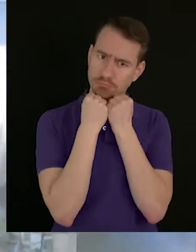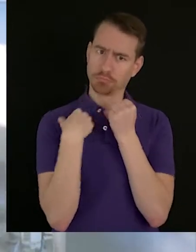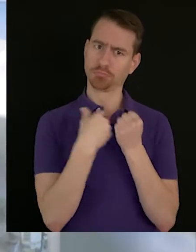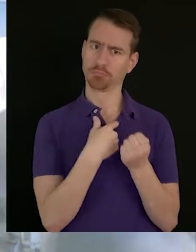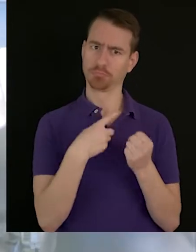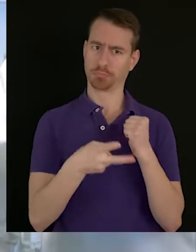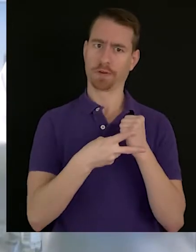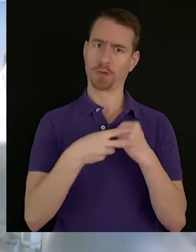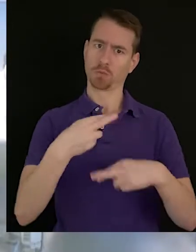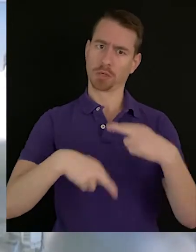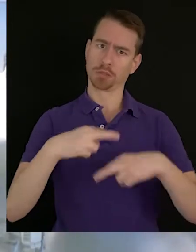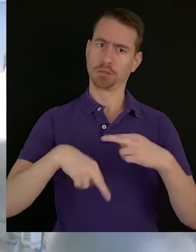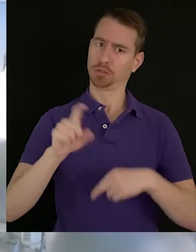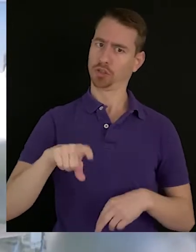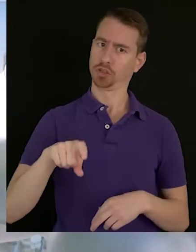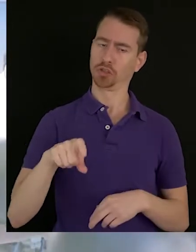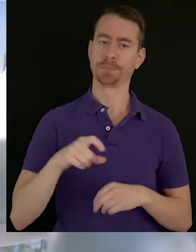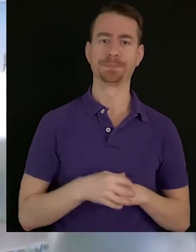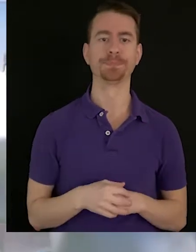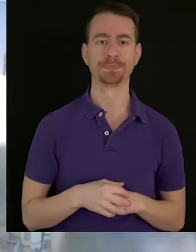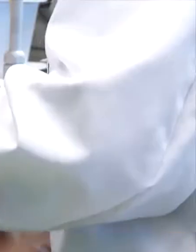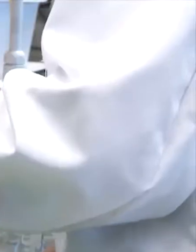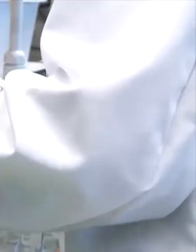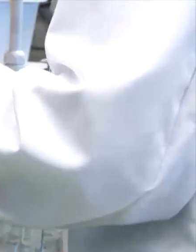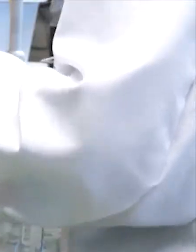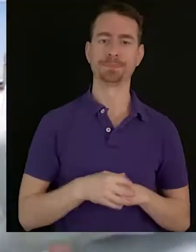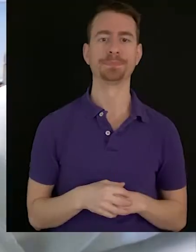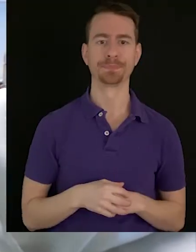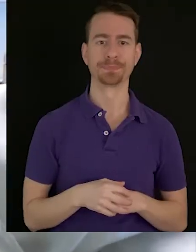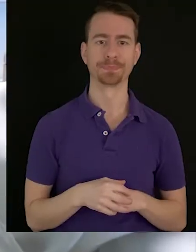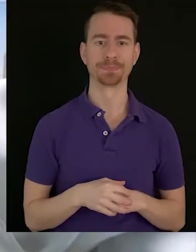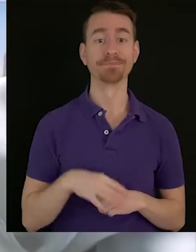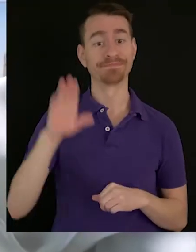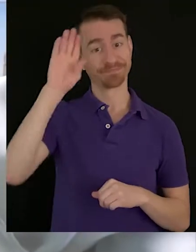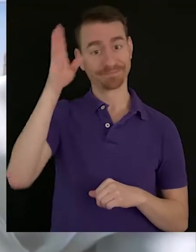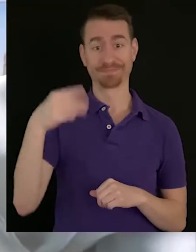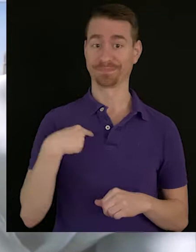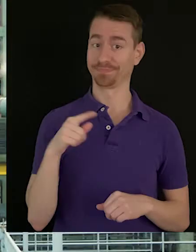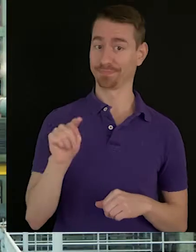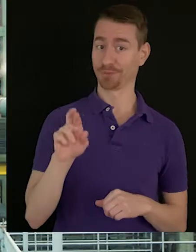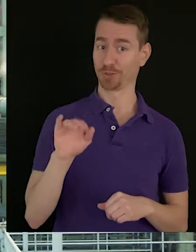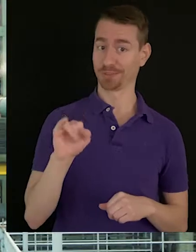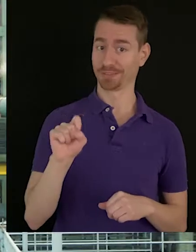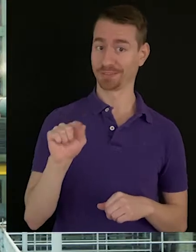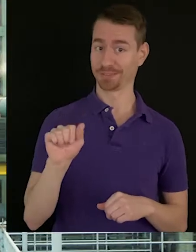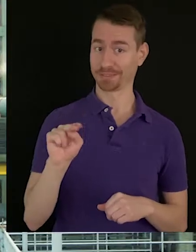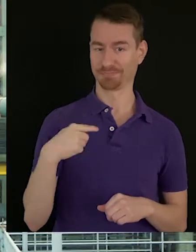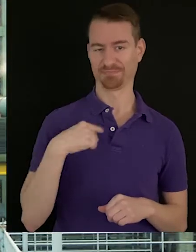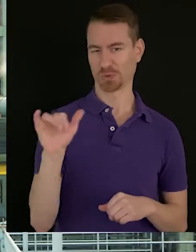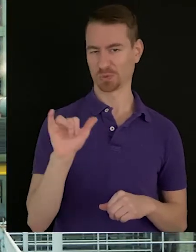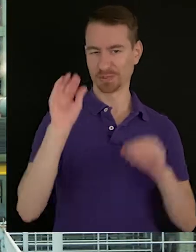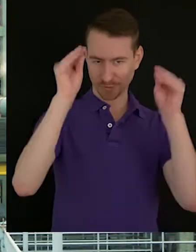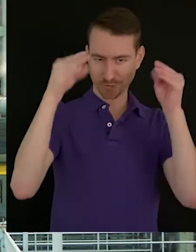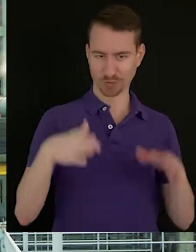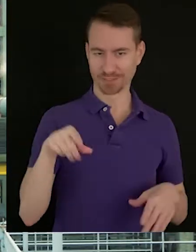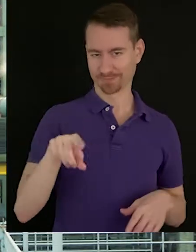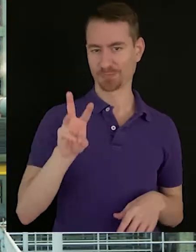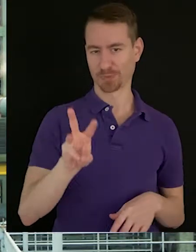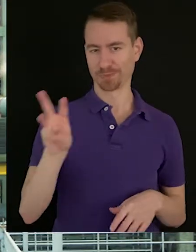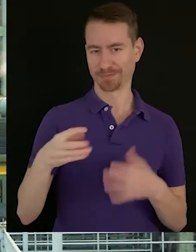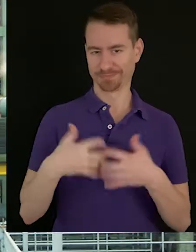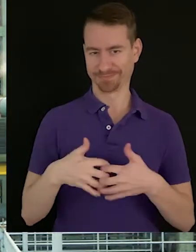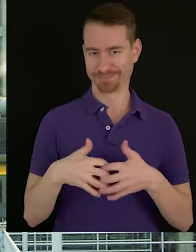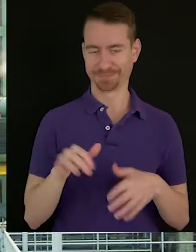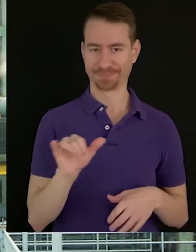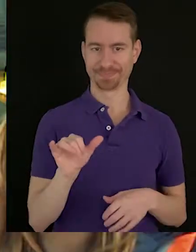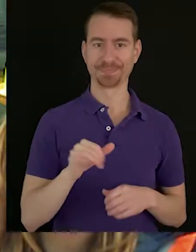resources we can recycle from this process. Hi, I'm Kristen and I'm also an educator with the King County